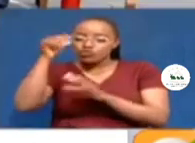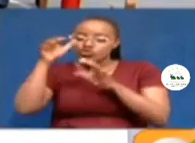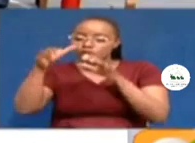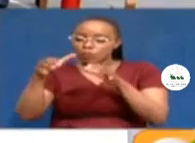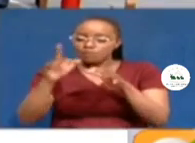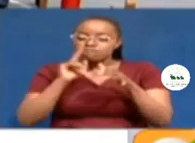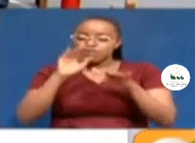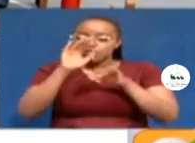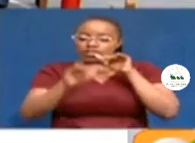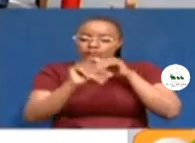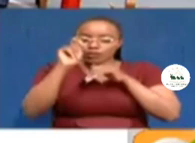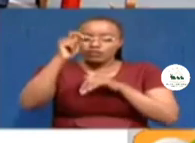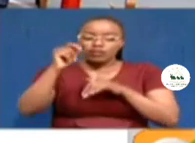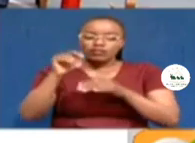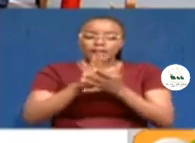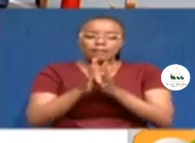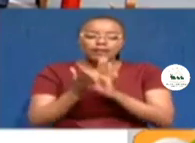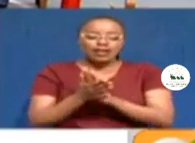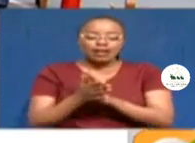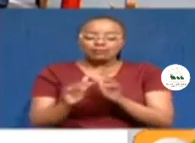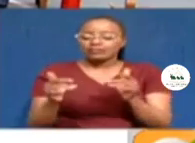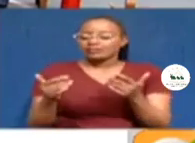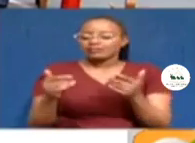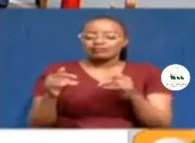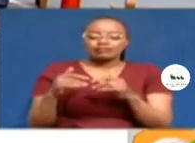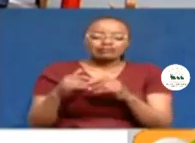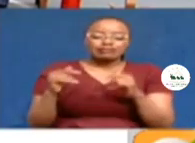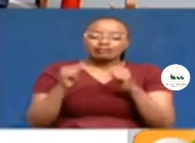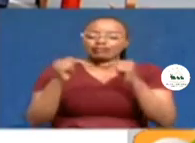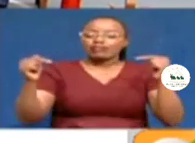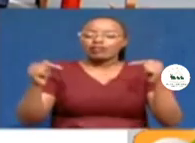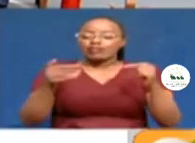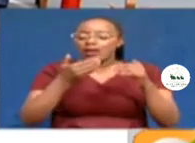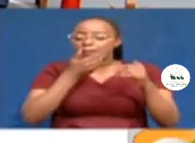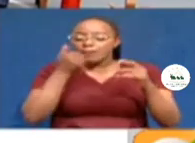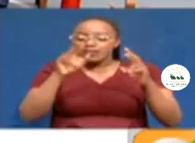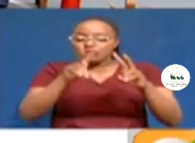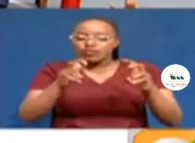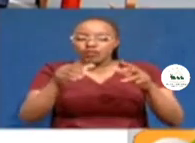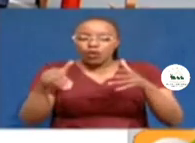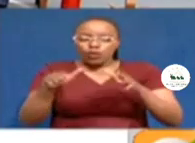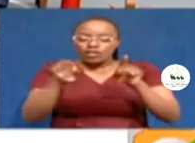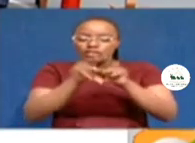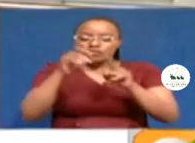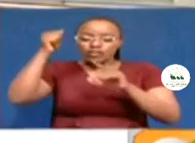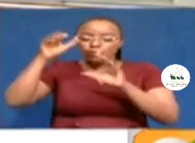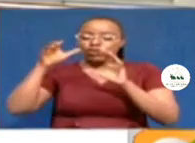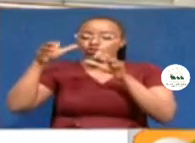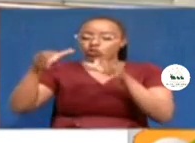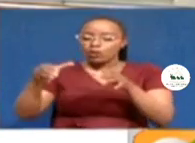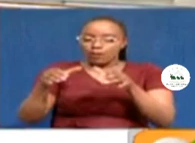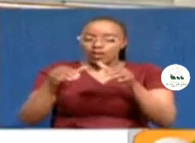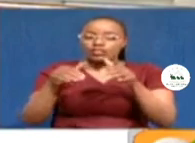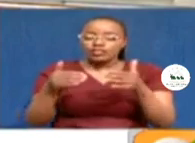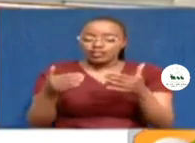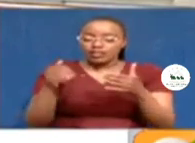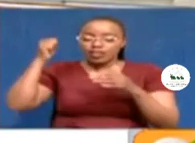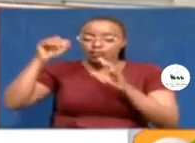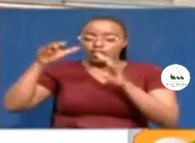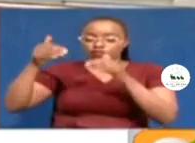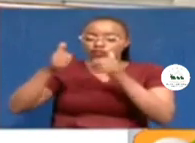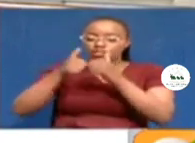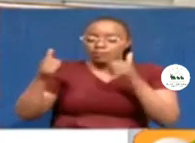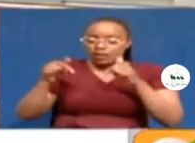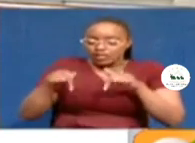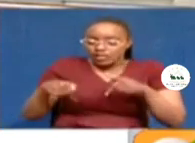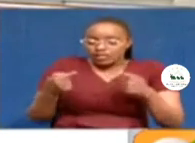our deputy has become truant, let us find a way, even as a party, of